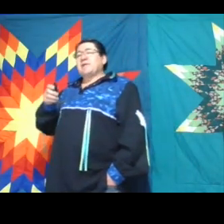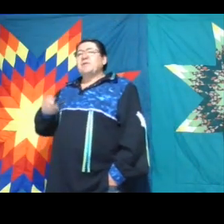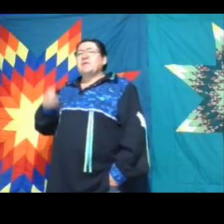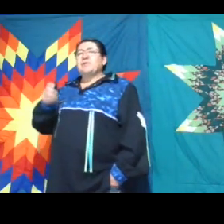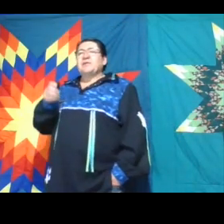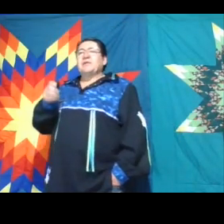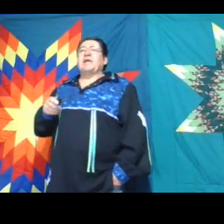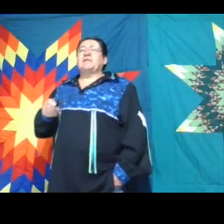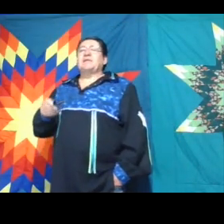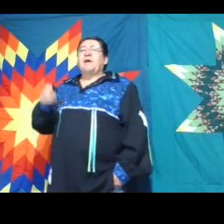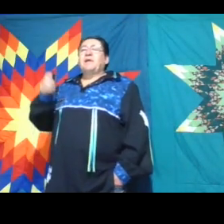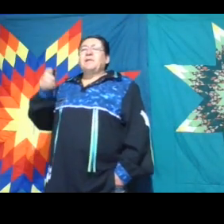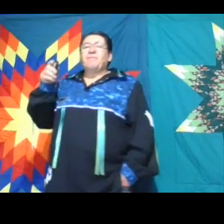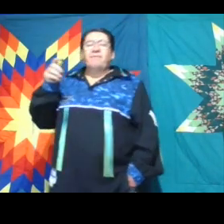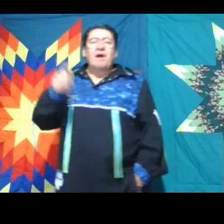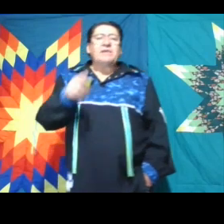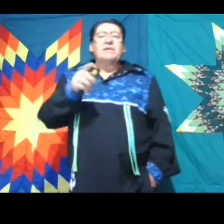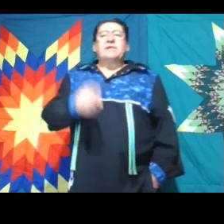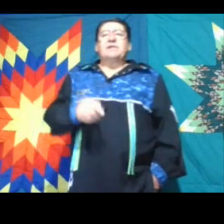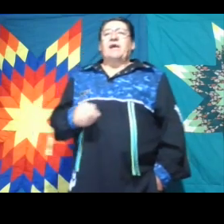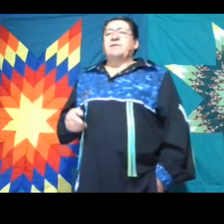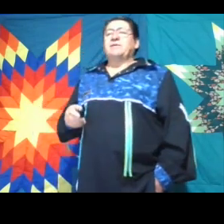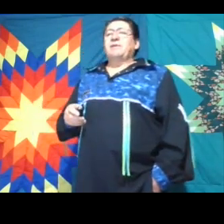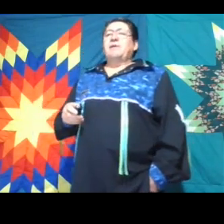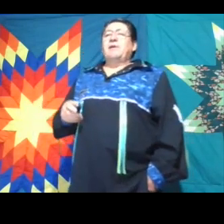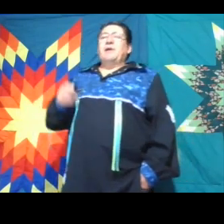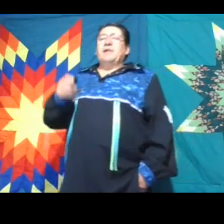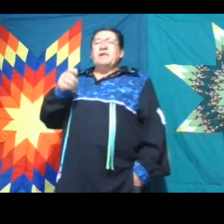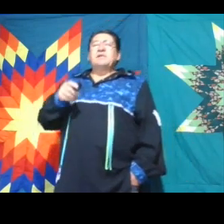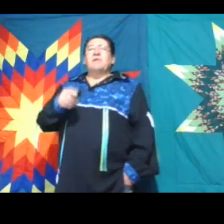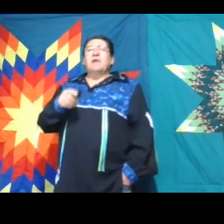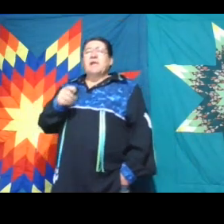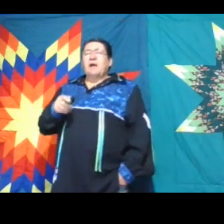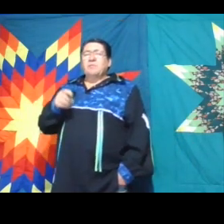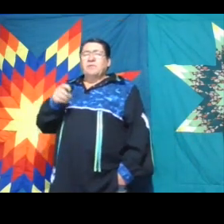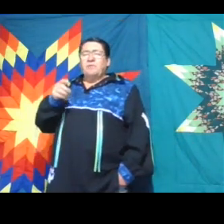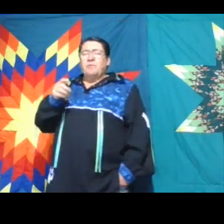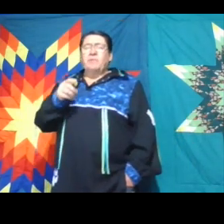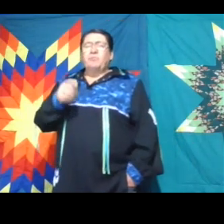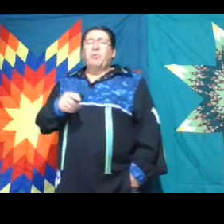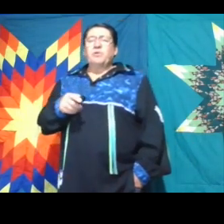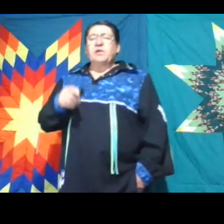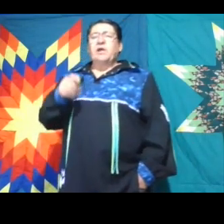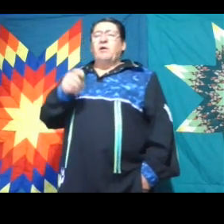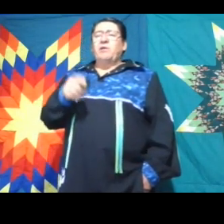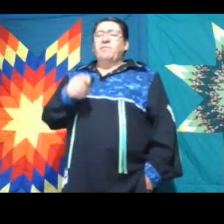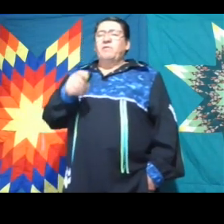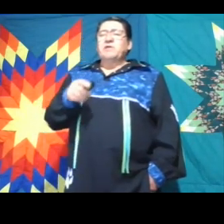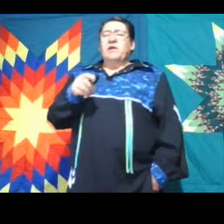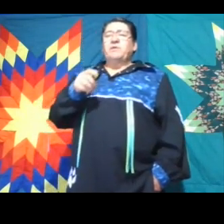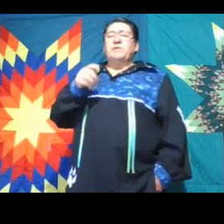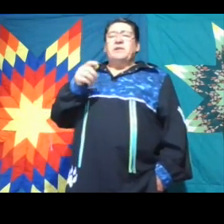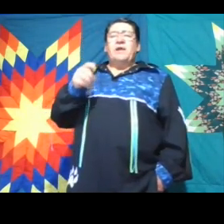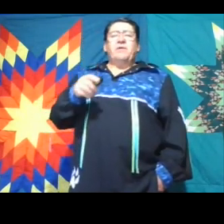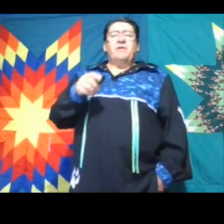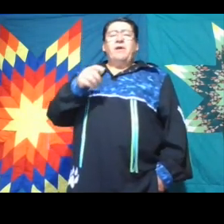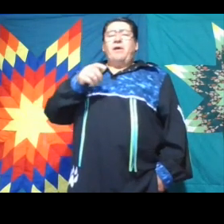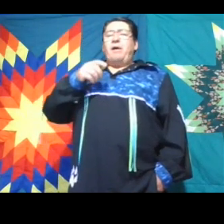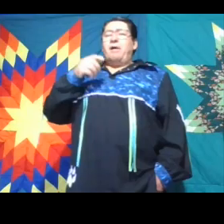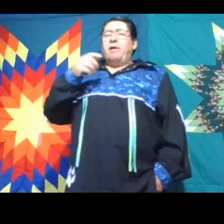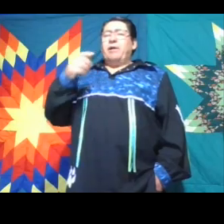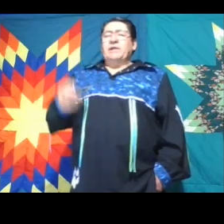Success starts with success. Define success. This story comes from David Boucher, Holly Fortier, who is